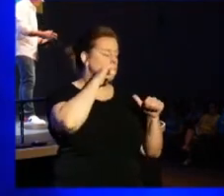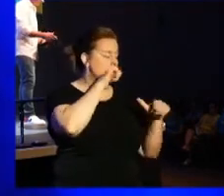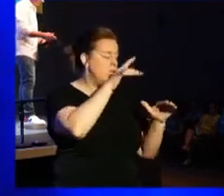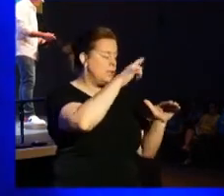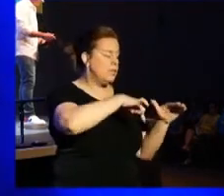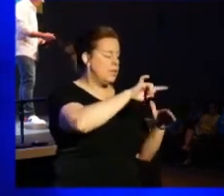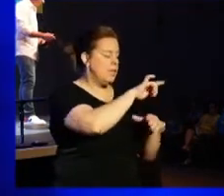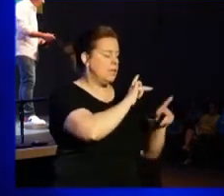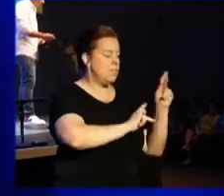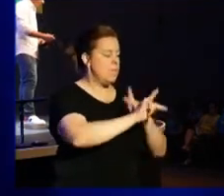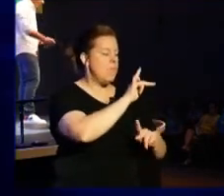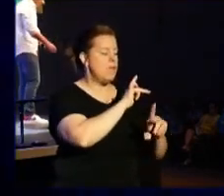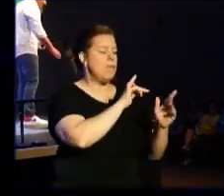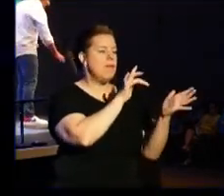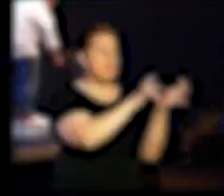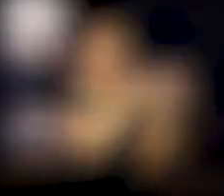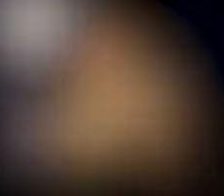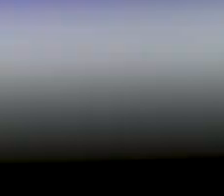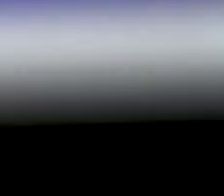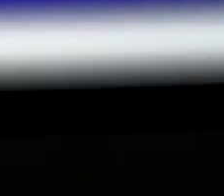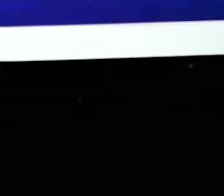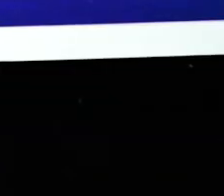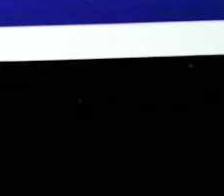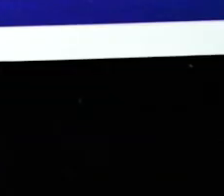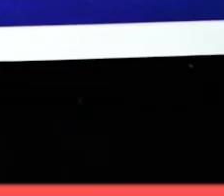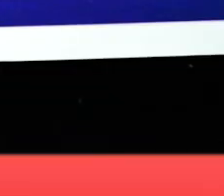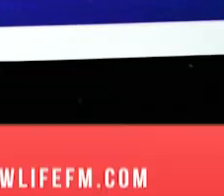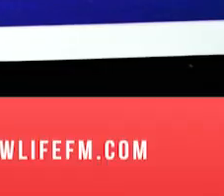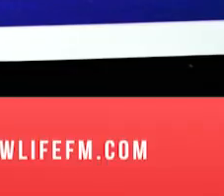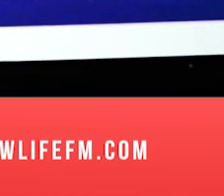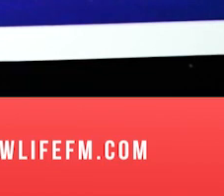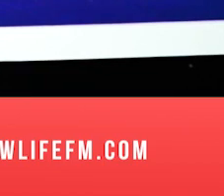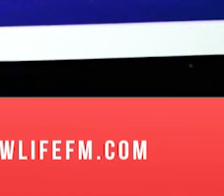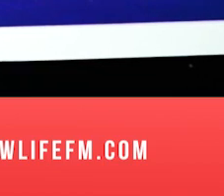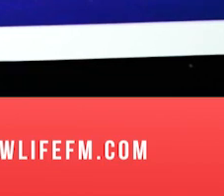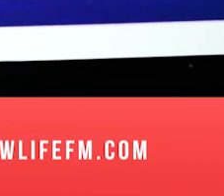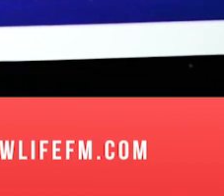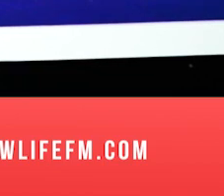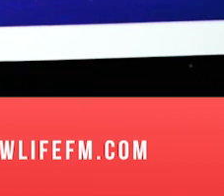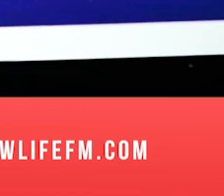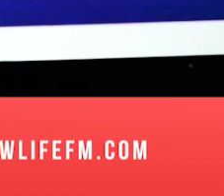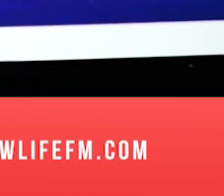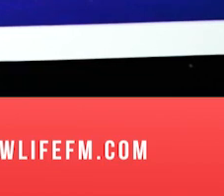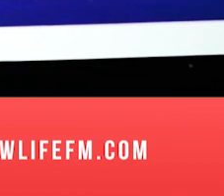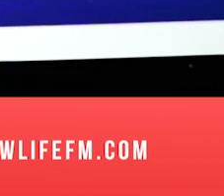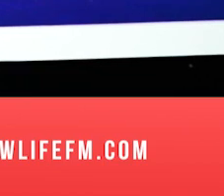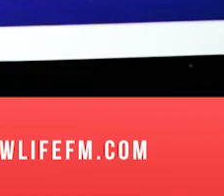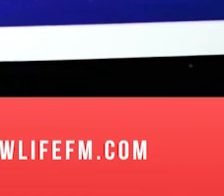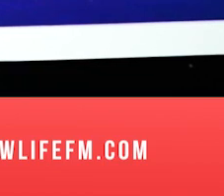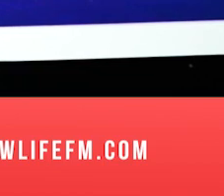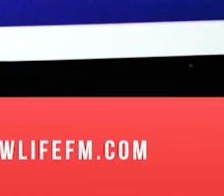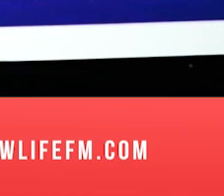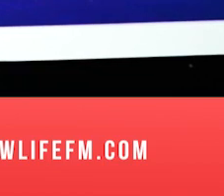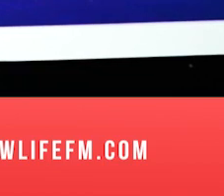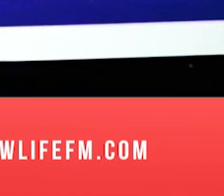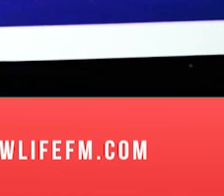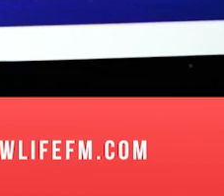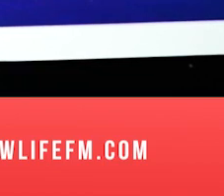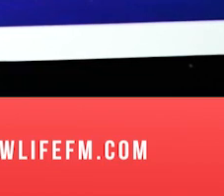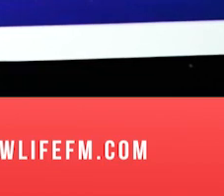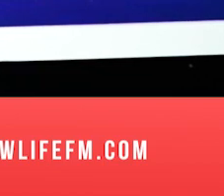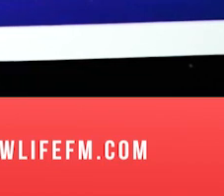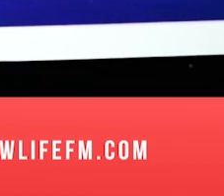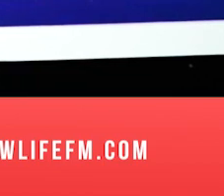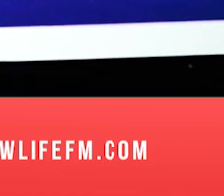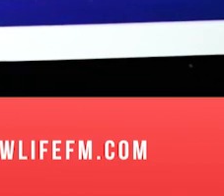In Jesus' name, amen. We hope you enjoyed this video. If you want to see more content, click here, or